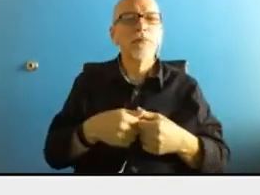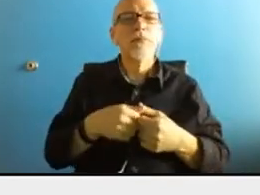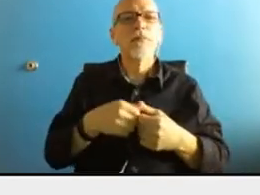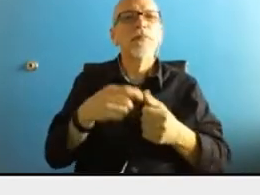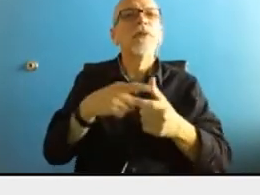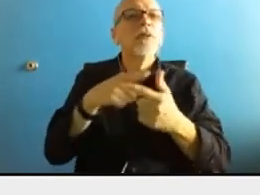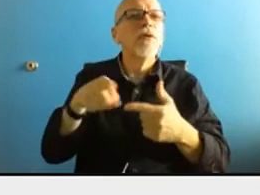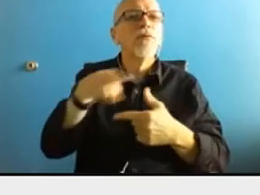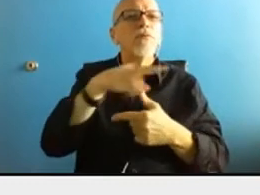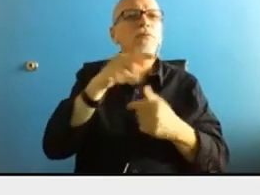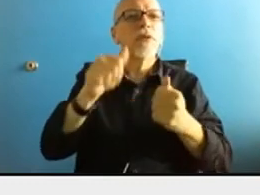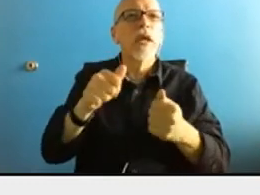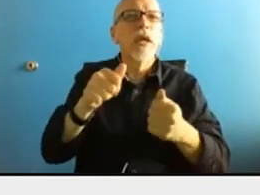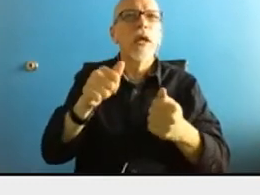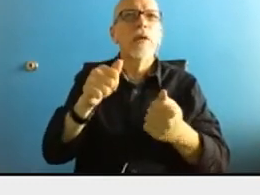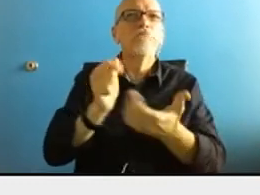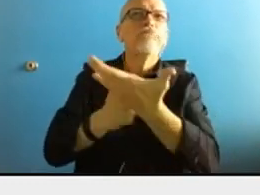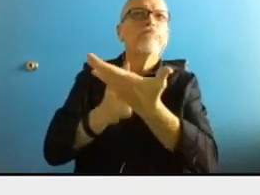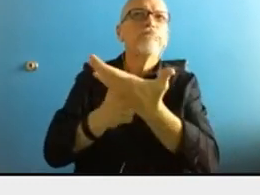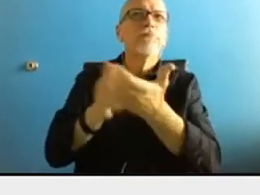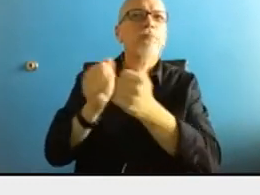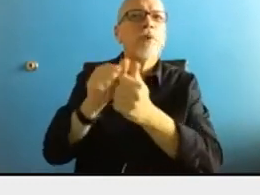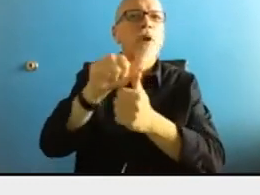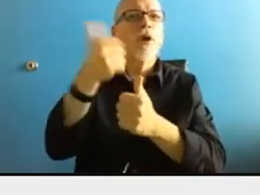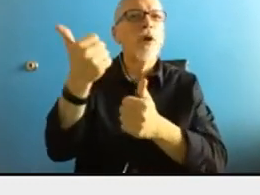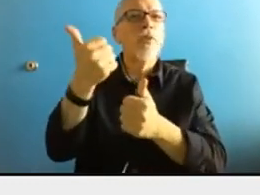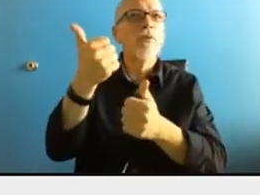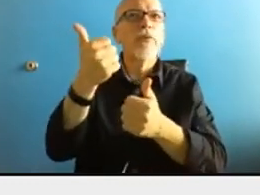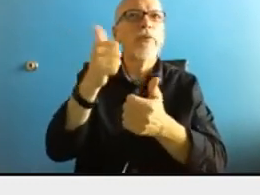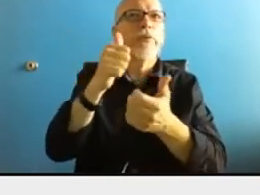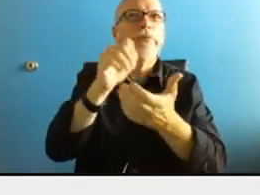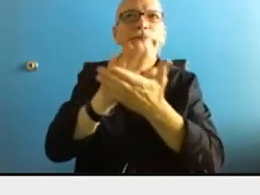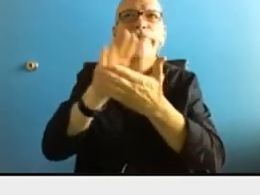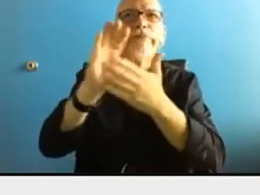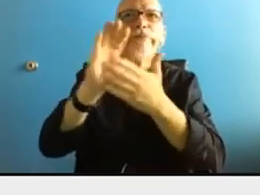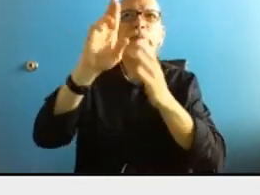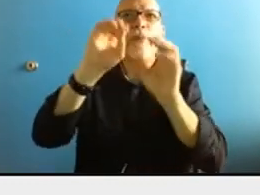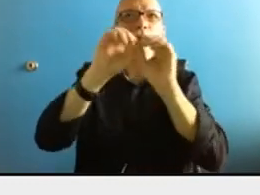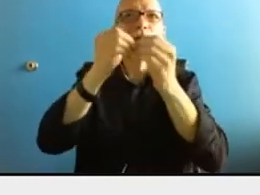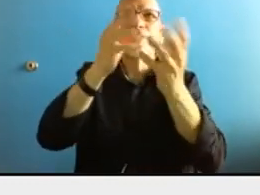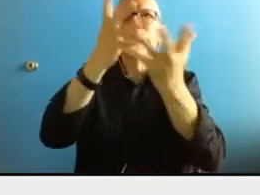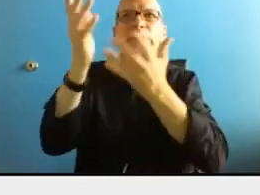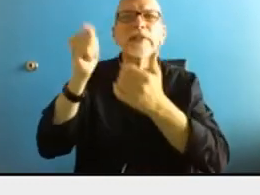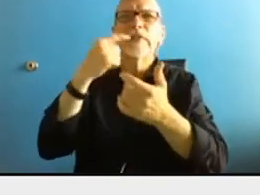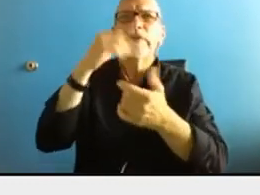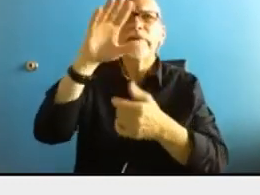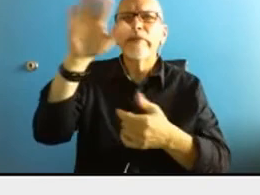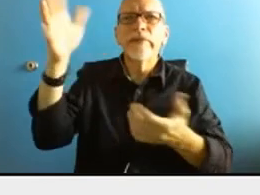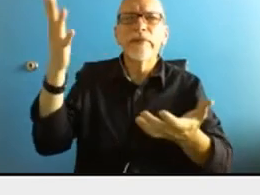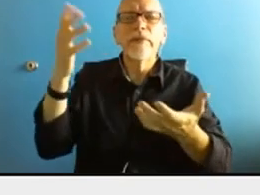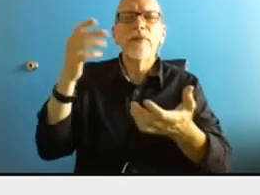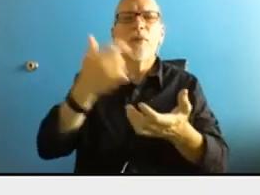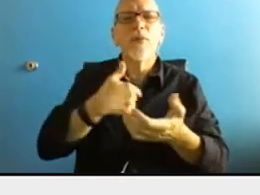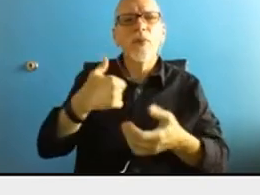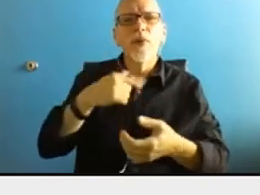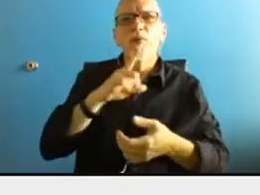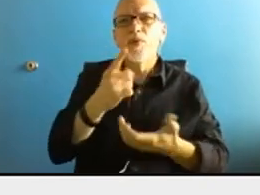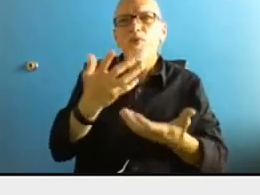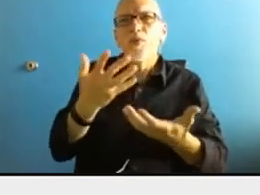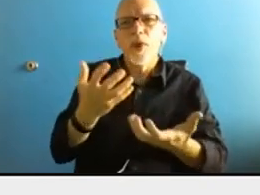can make the case to these other institutions and say, hey, we really want